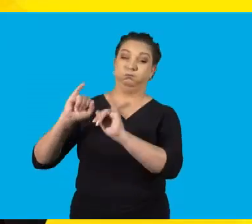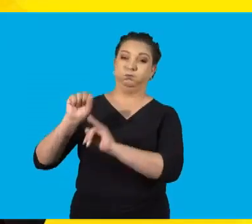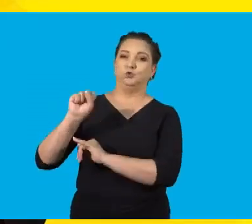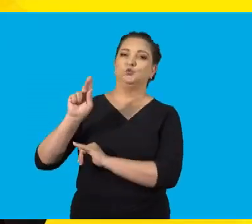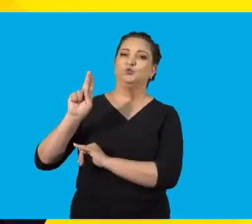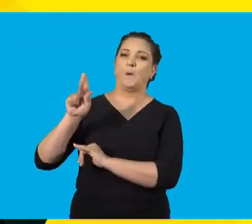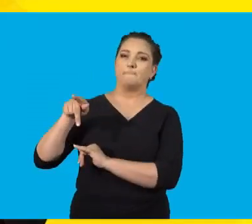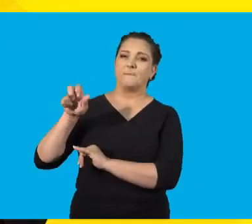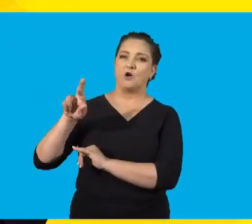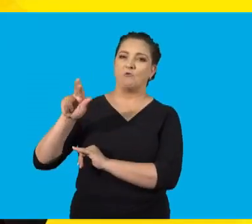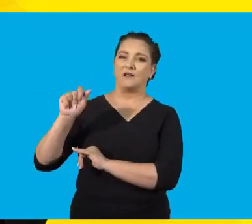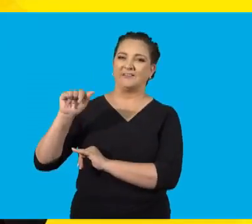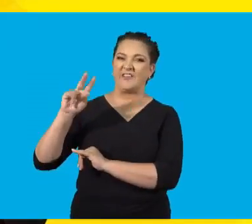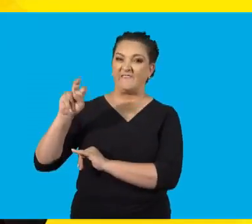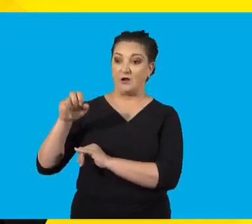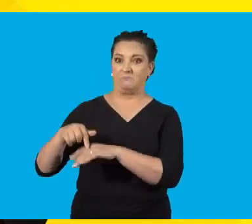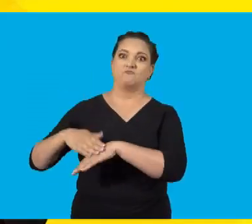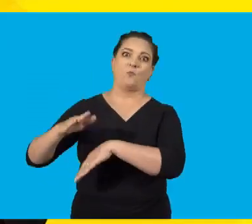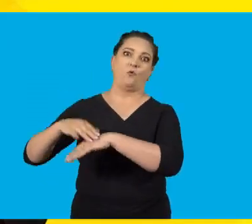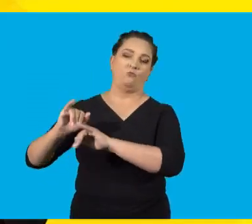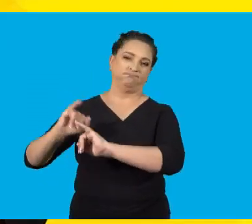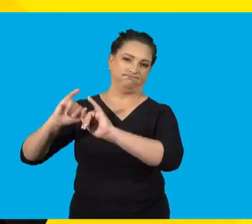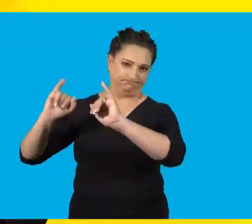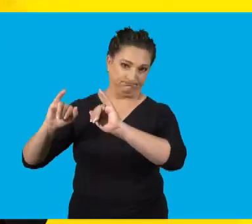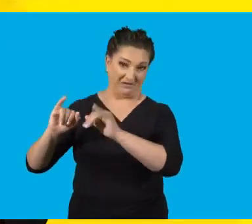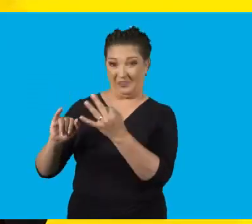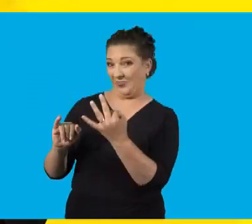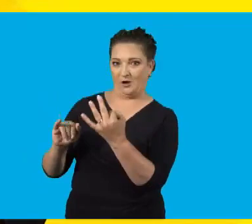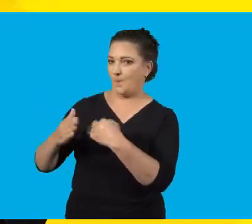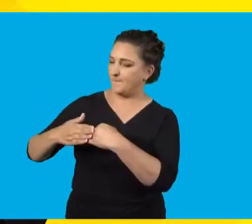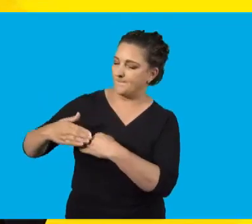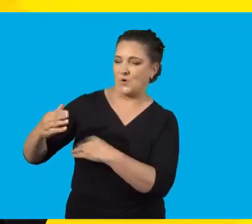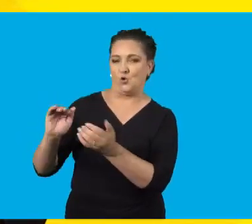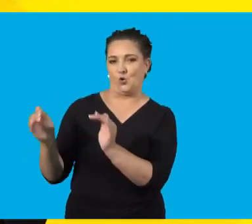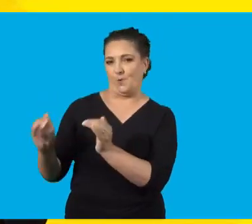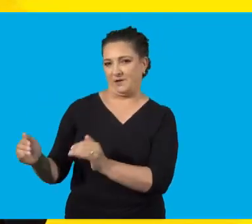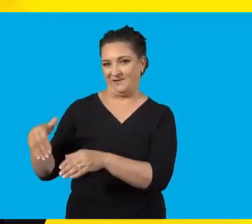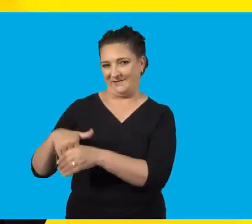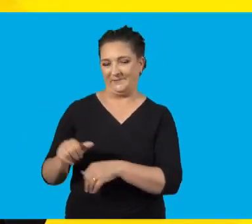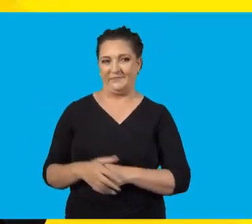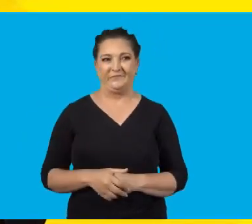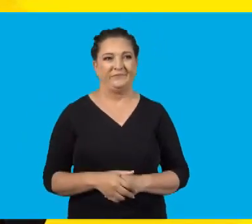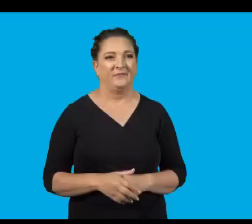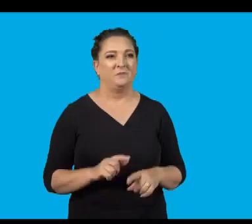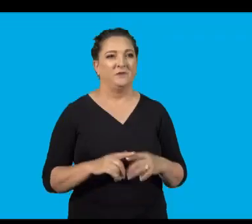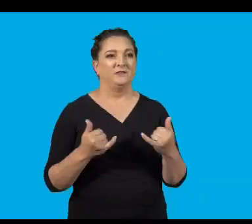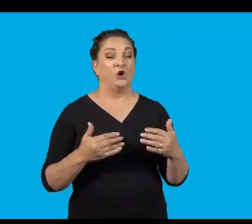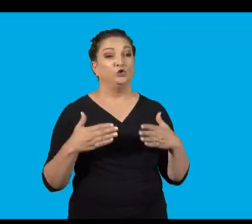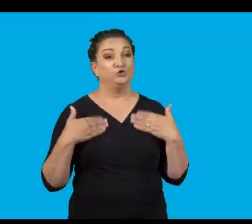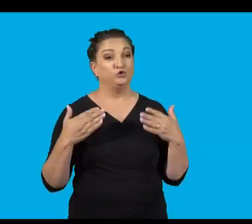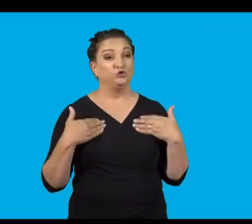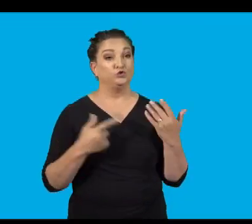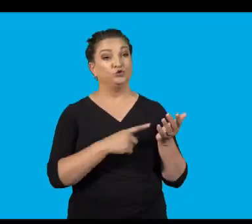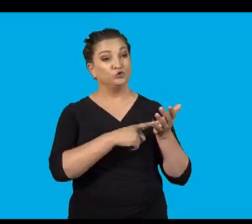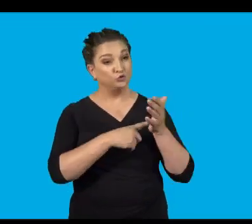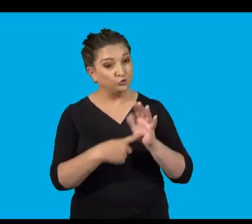superlative, most intensified. All right. And it's more than 3 in the comparison. So